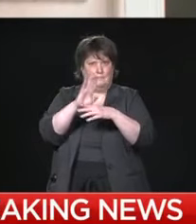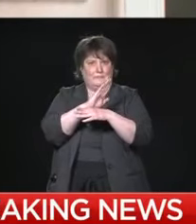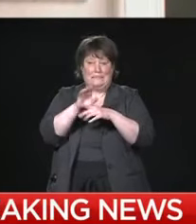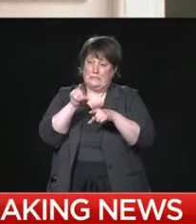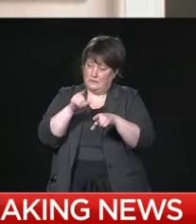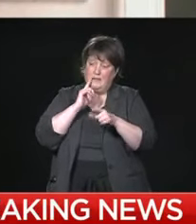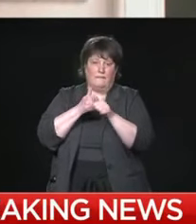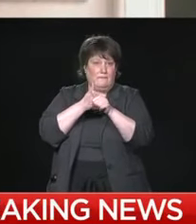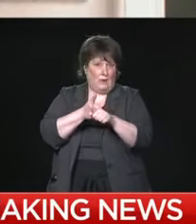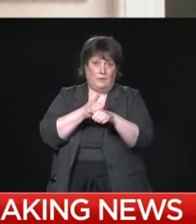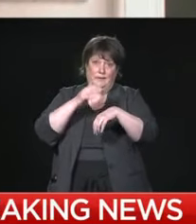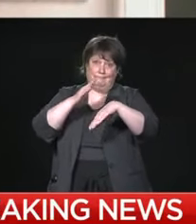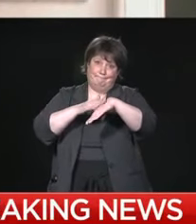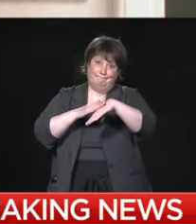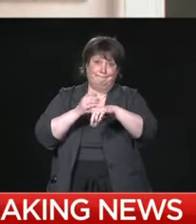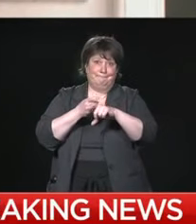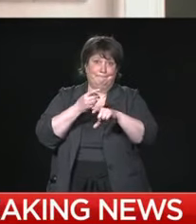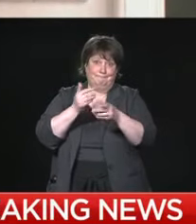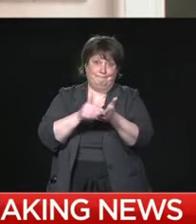experts. Politico?